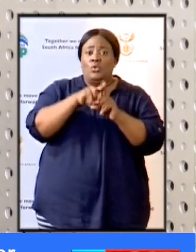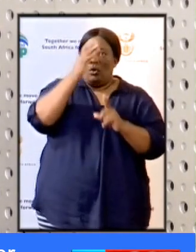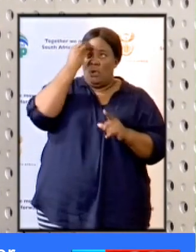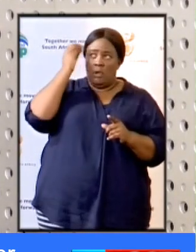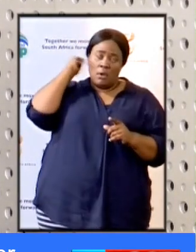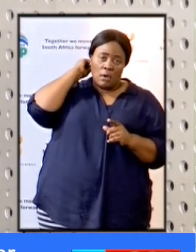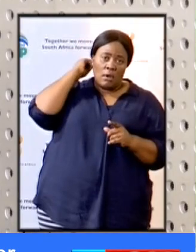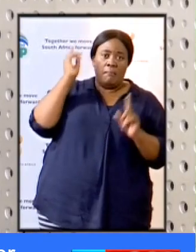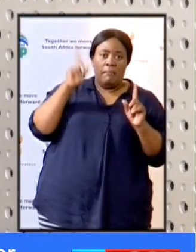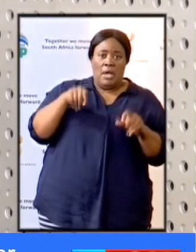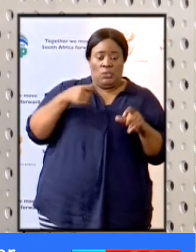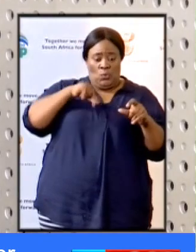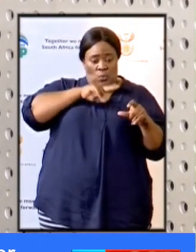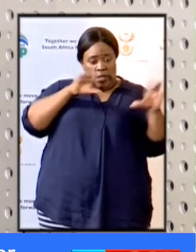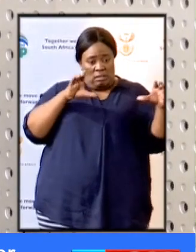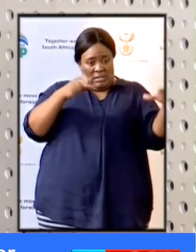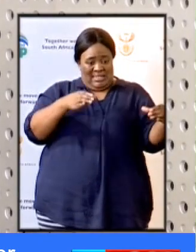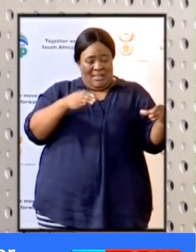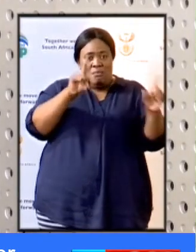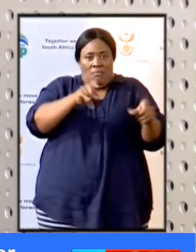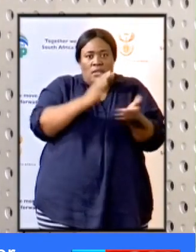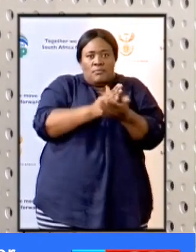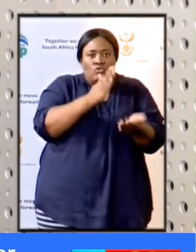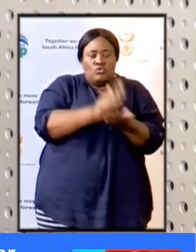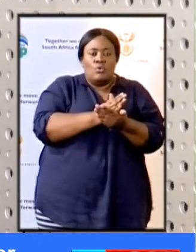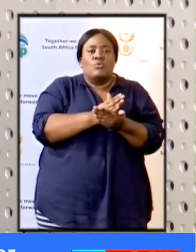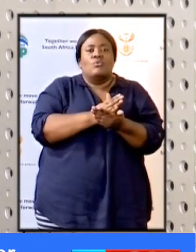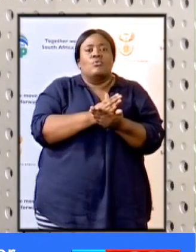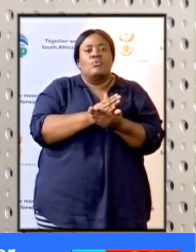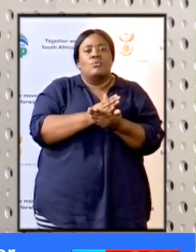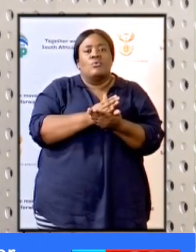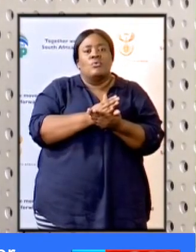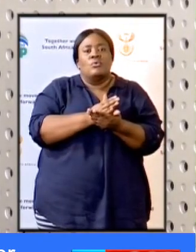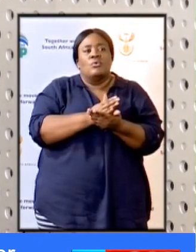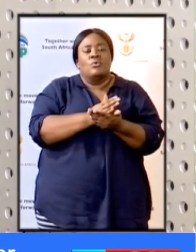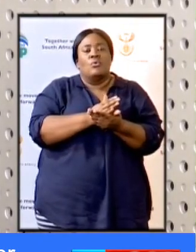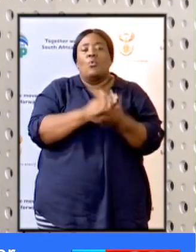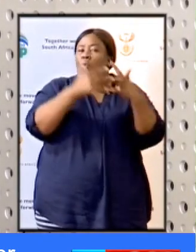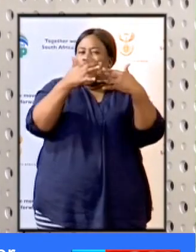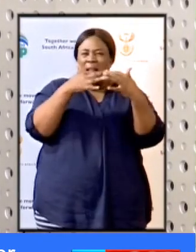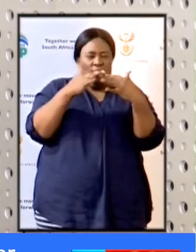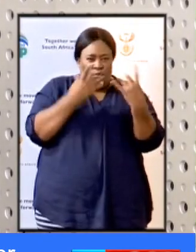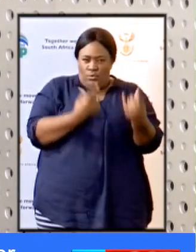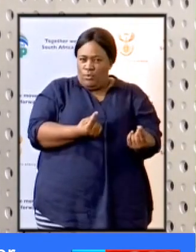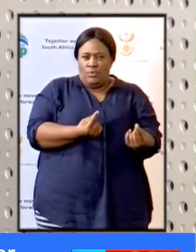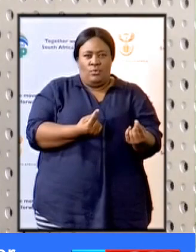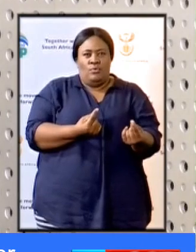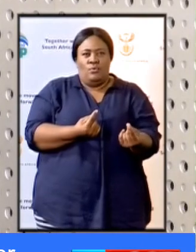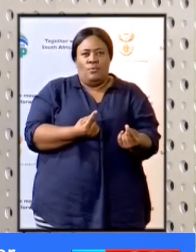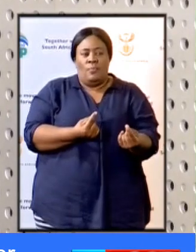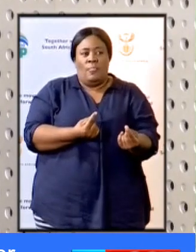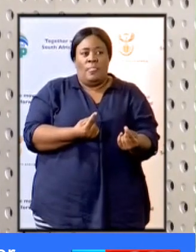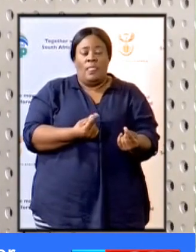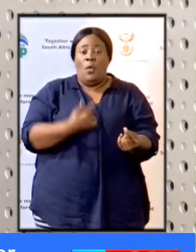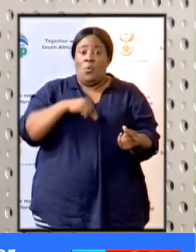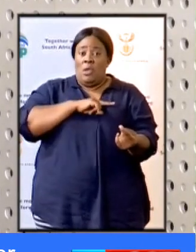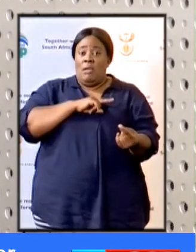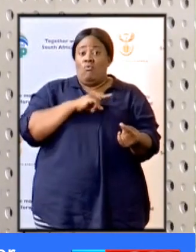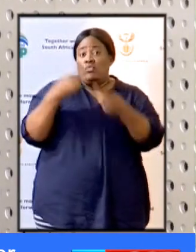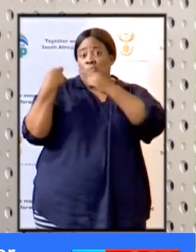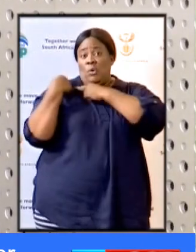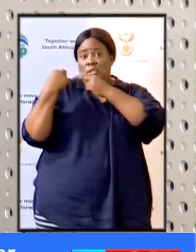as a sector, we have to make sure that at all costs, in whatever we do, we are not going to be